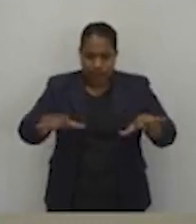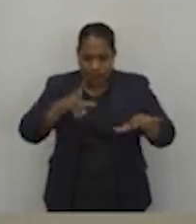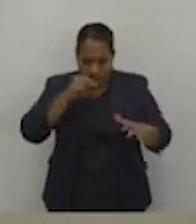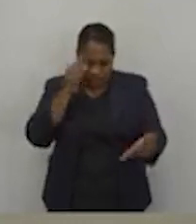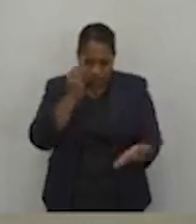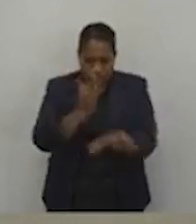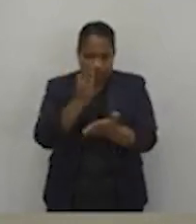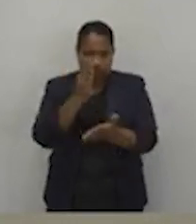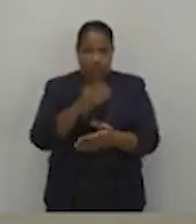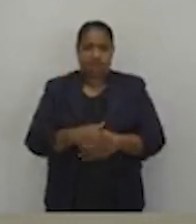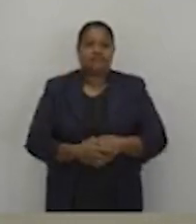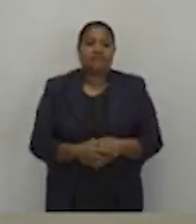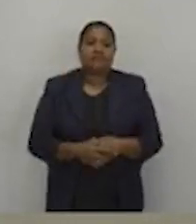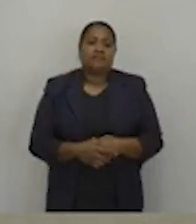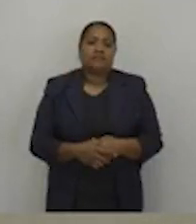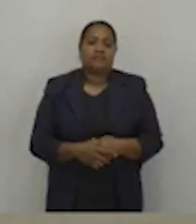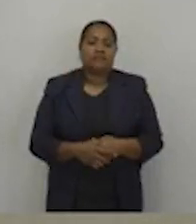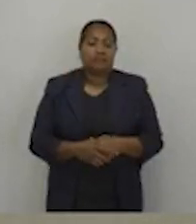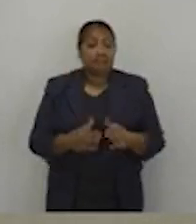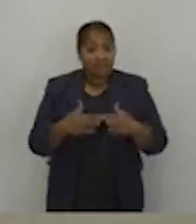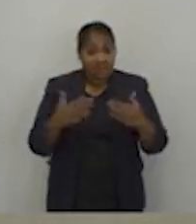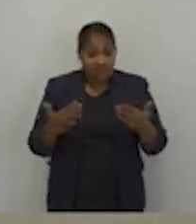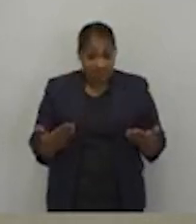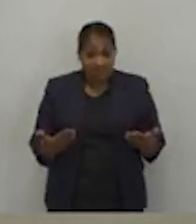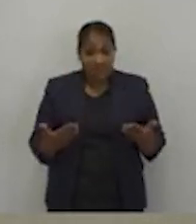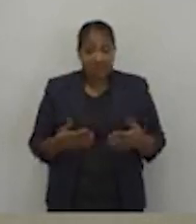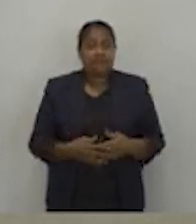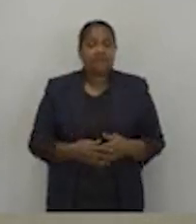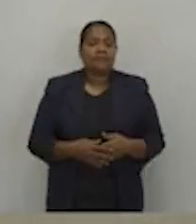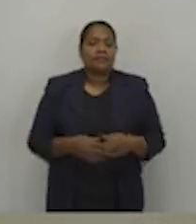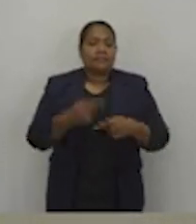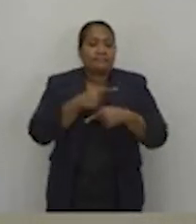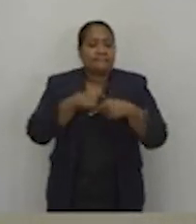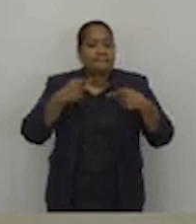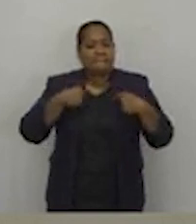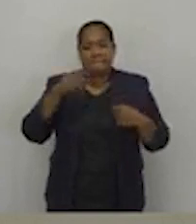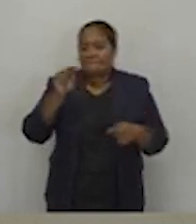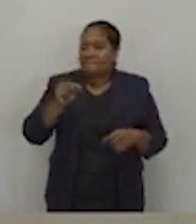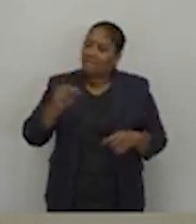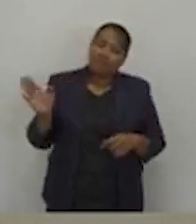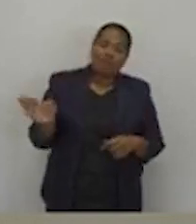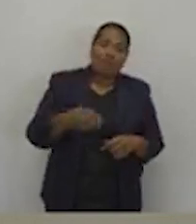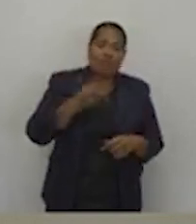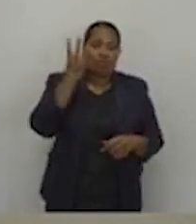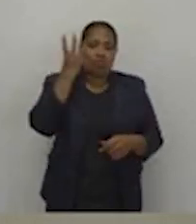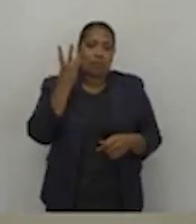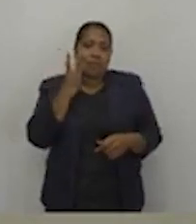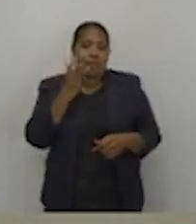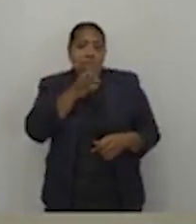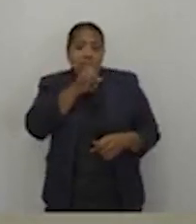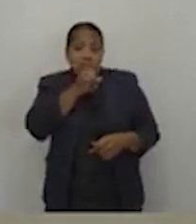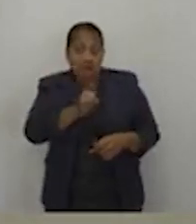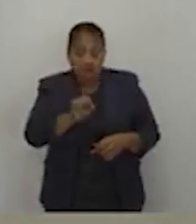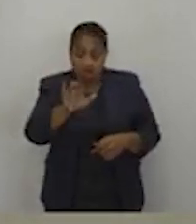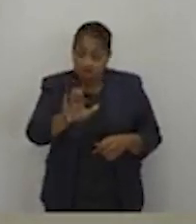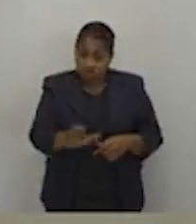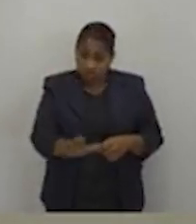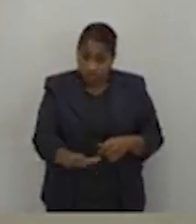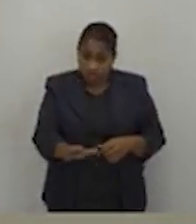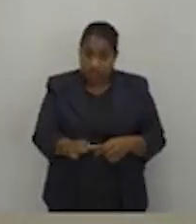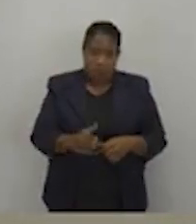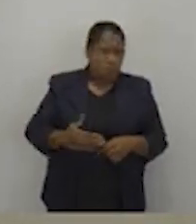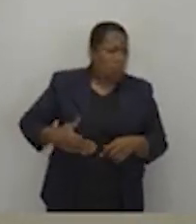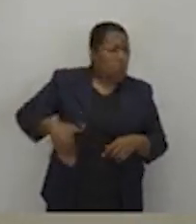Excuse me. So now, more than ever, we need every woman, man and child, and every business of every